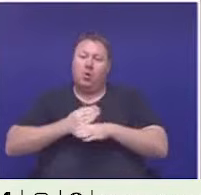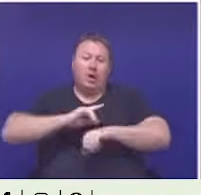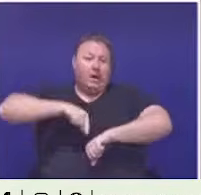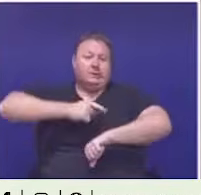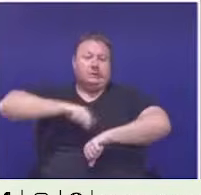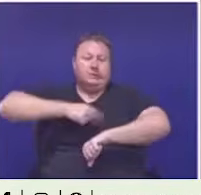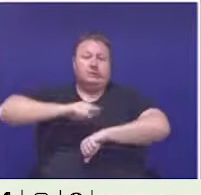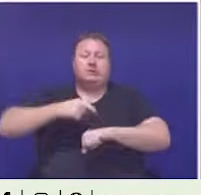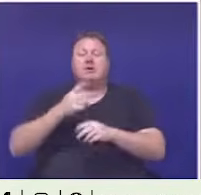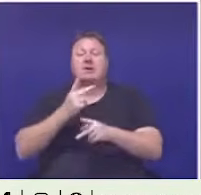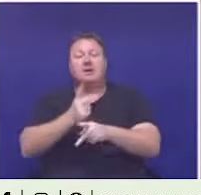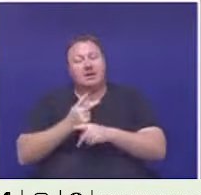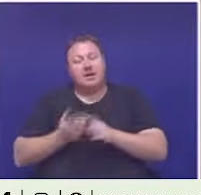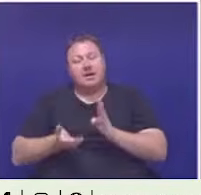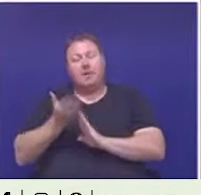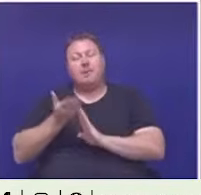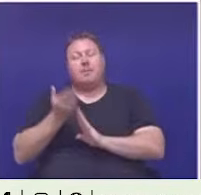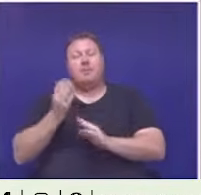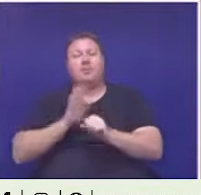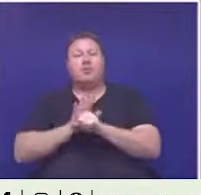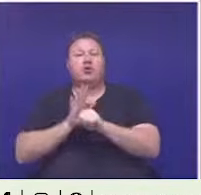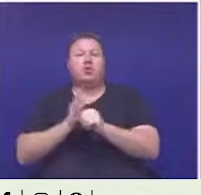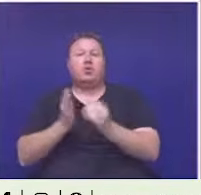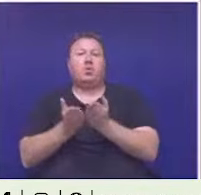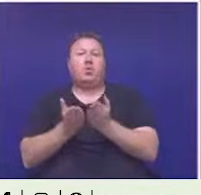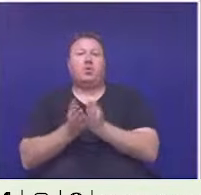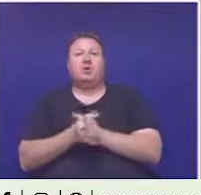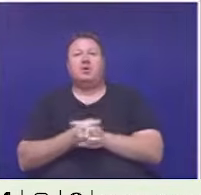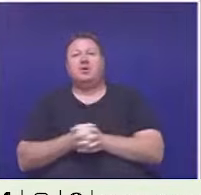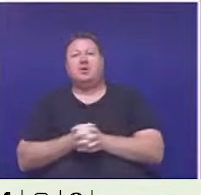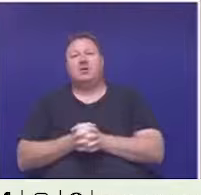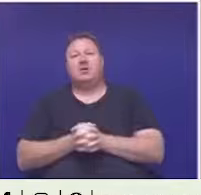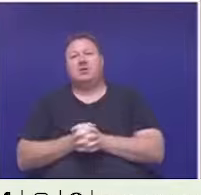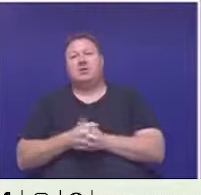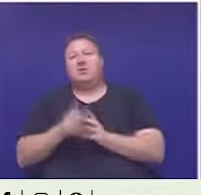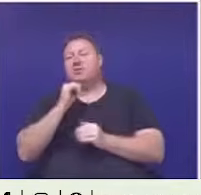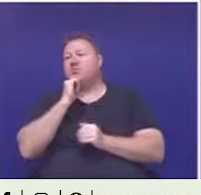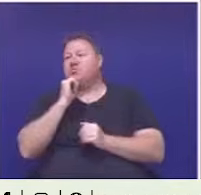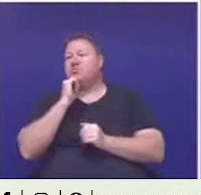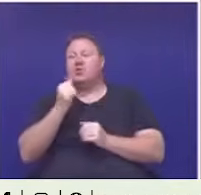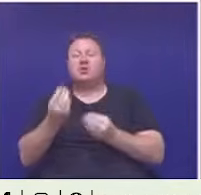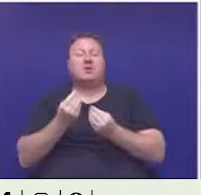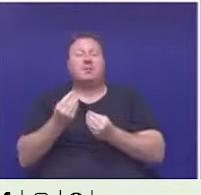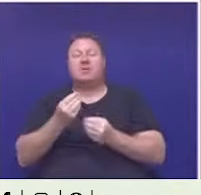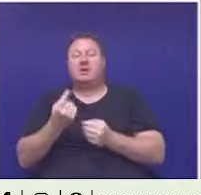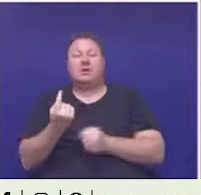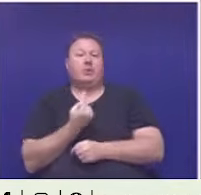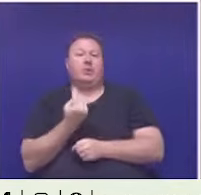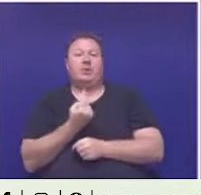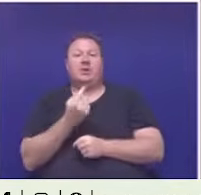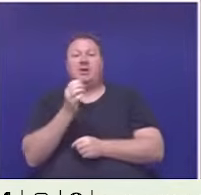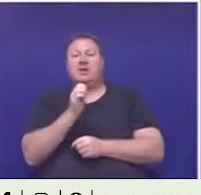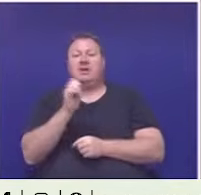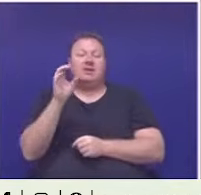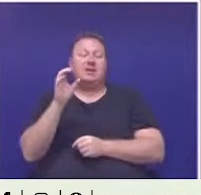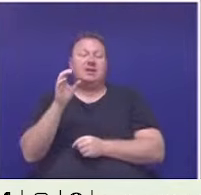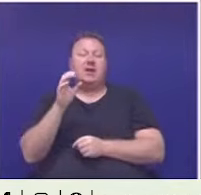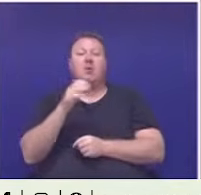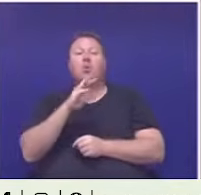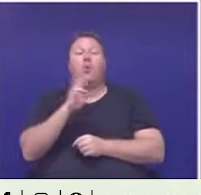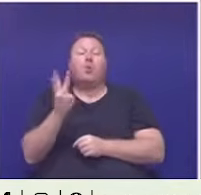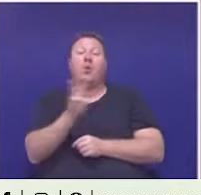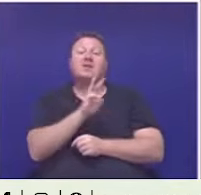keep up with the pressure of the schools. Now, this is not just something that's unique to the Western Cape or any others. Gauteng, for